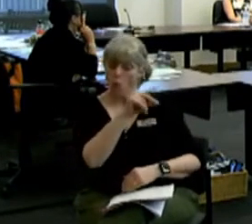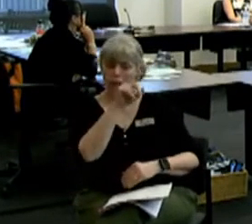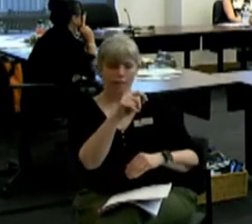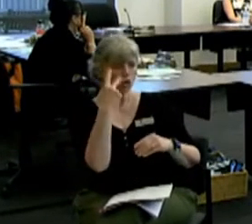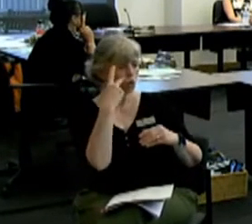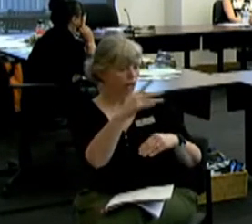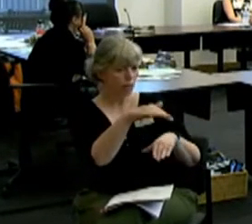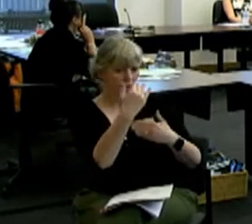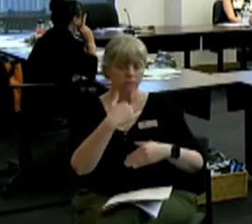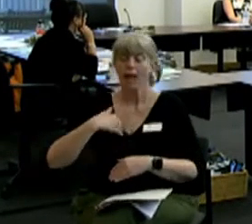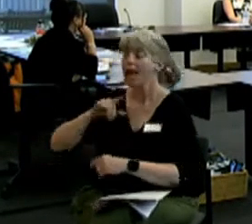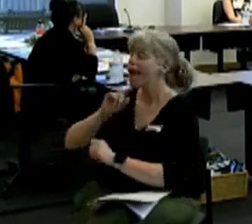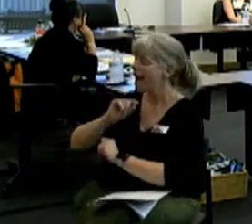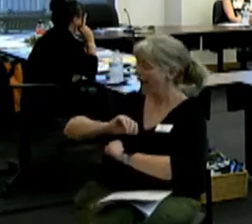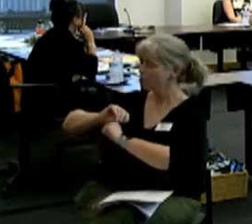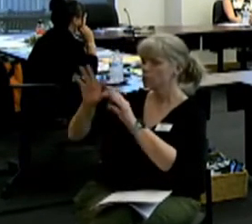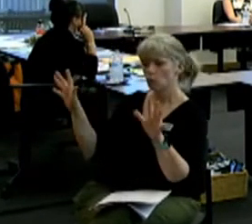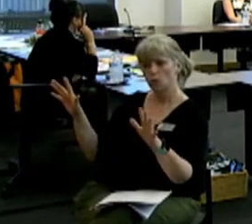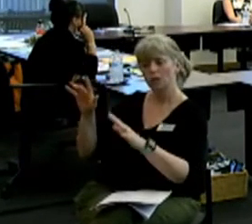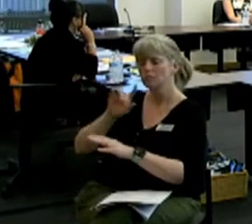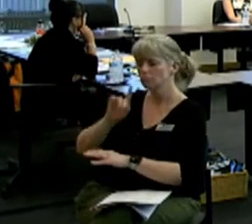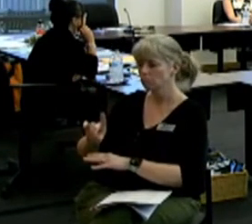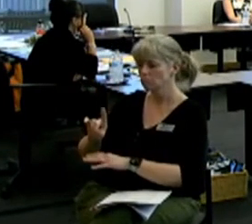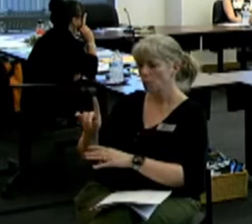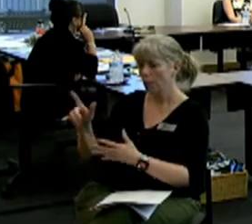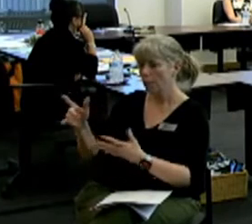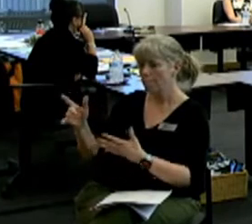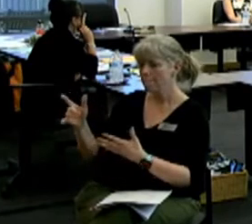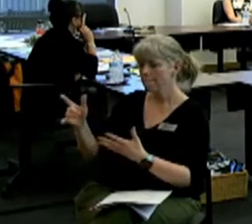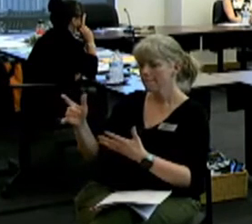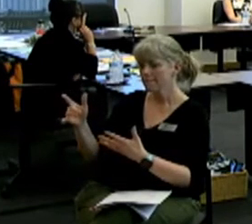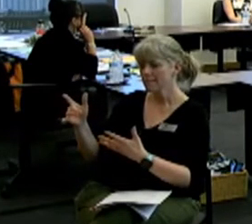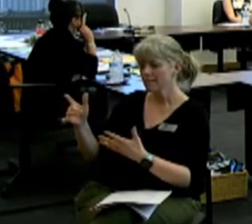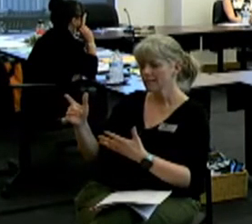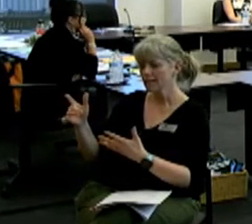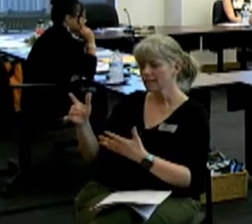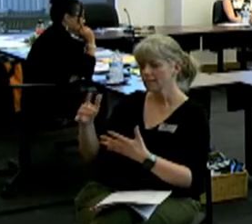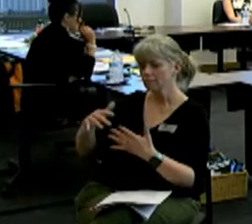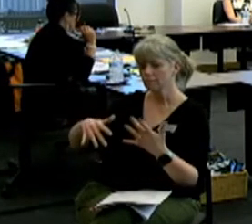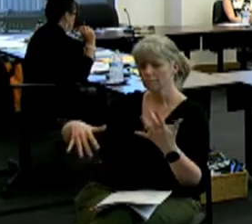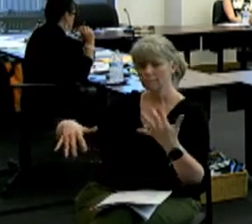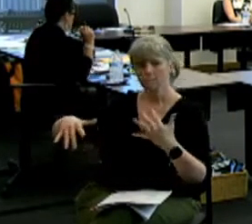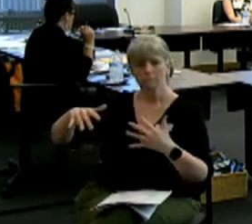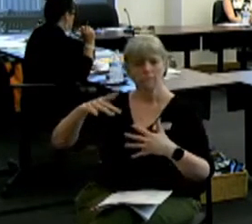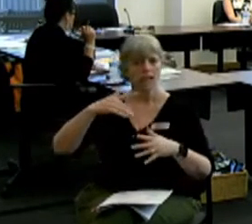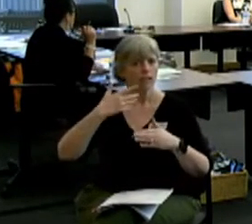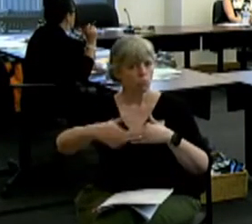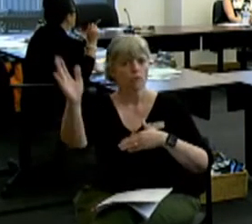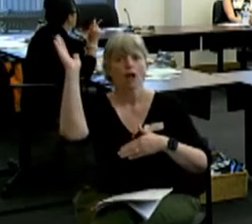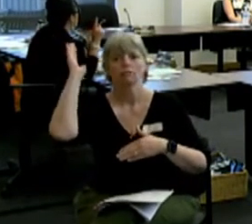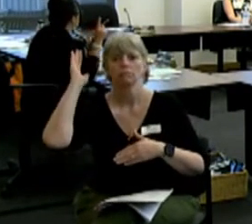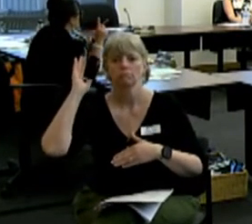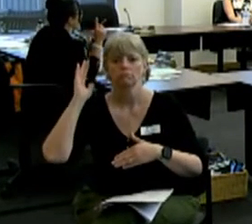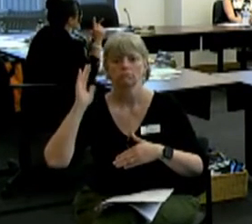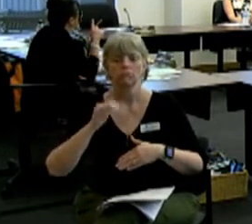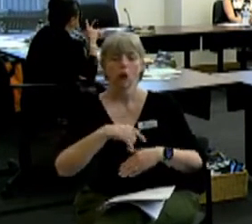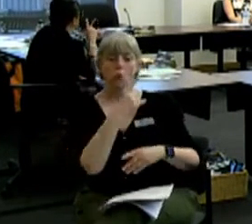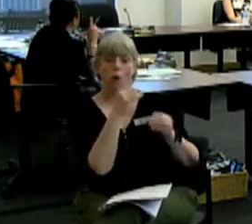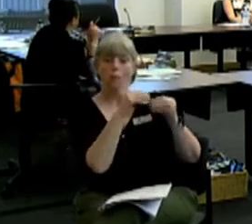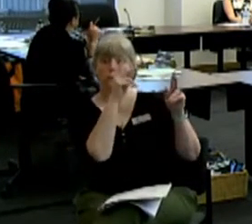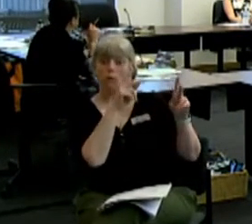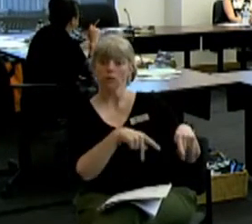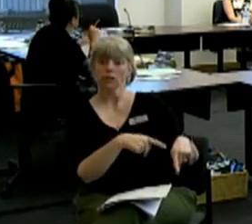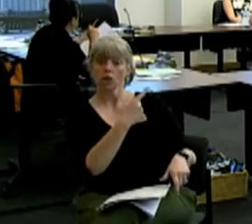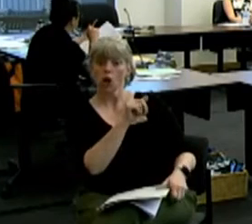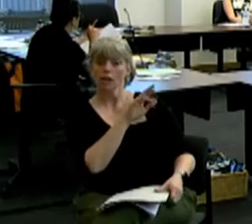how we're Absolutely. spending the All money. right, Absolutely. we've done this to death. Now, Can we bring back what the constituents tell done this us? to death. Okay. Let's move on. You had one more person, I